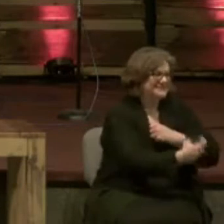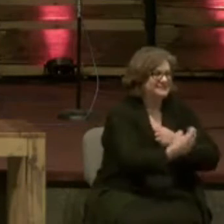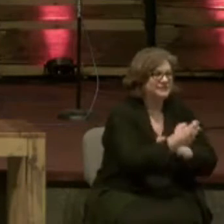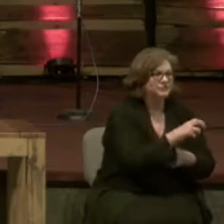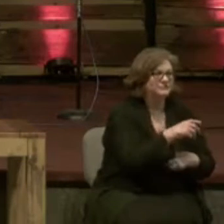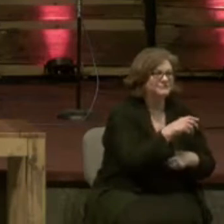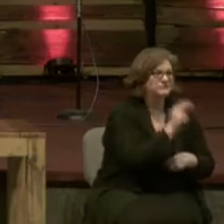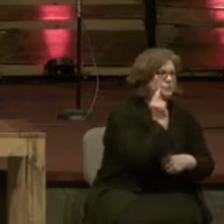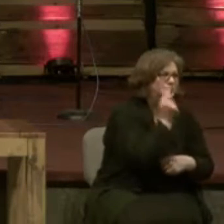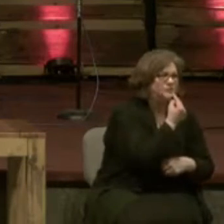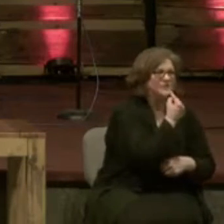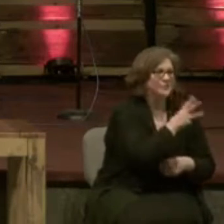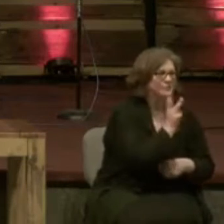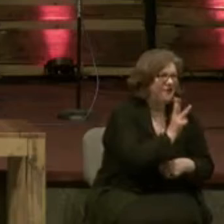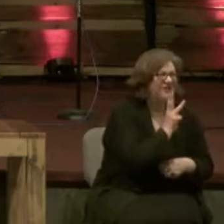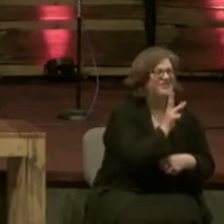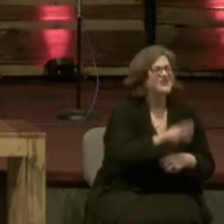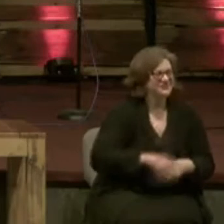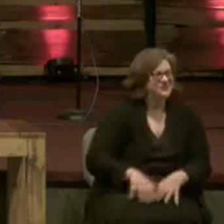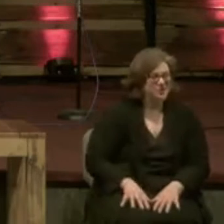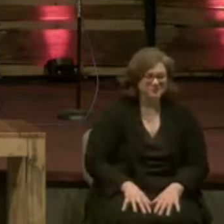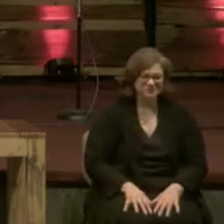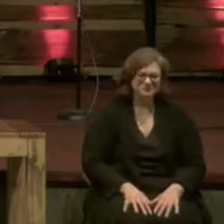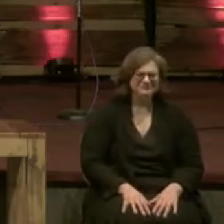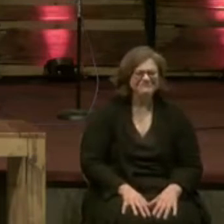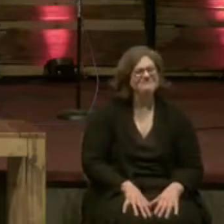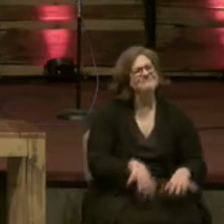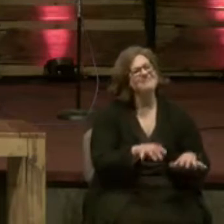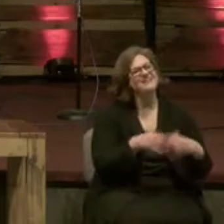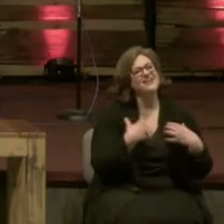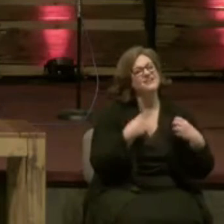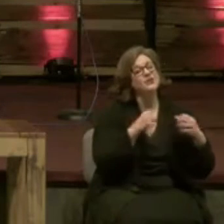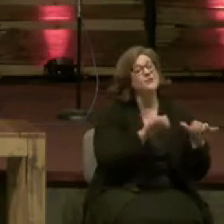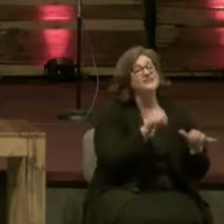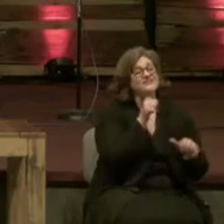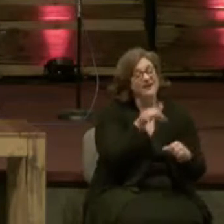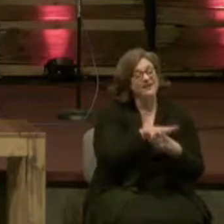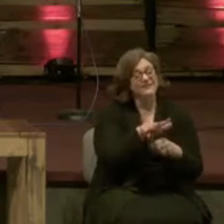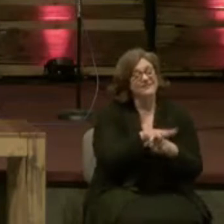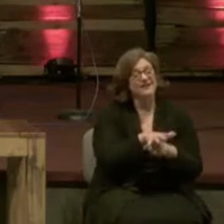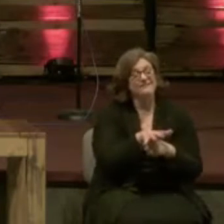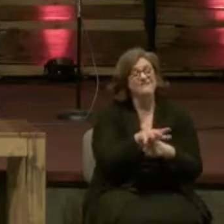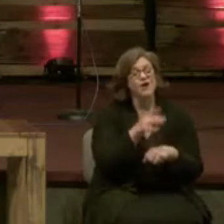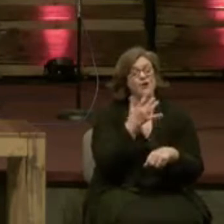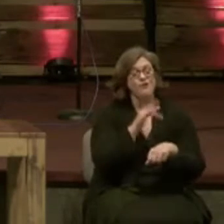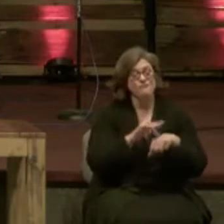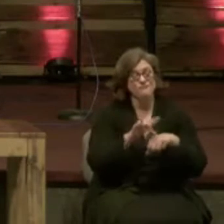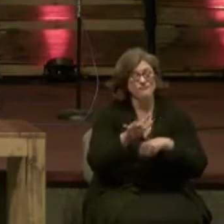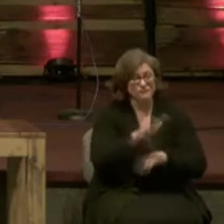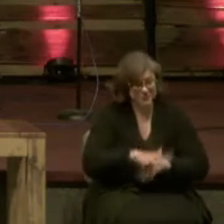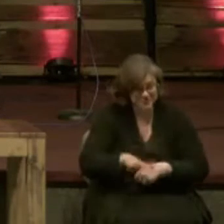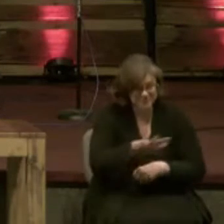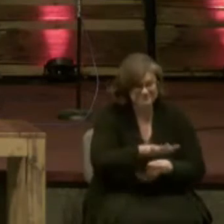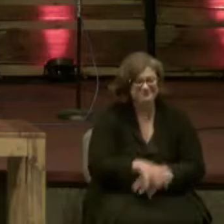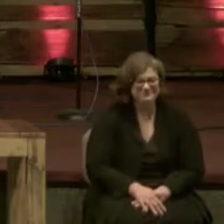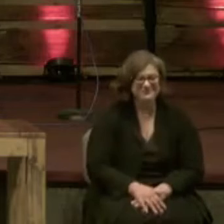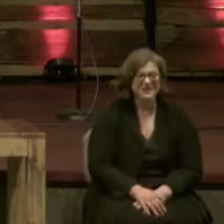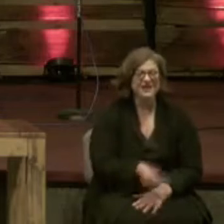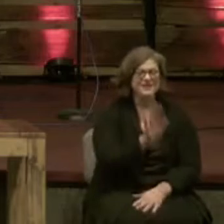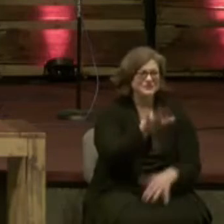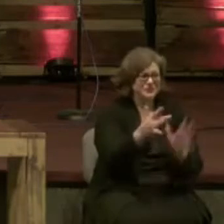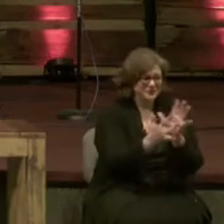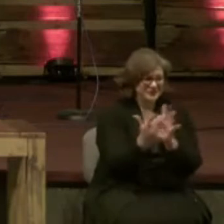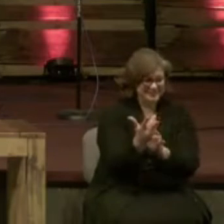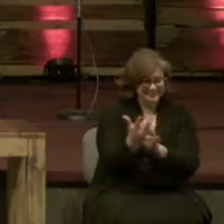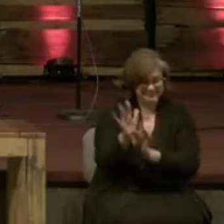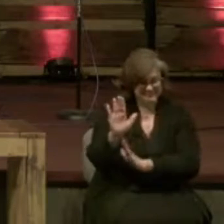before, so much more than what had been planted into them. Now, Jesus' students, they didn't know what Jesus